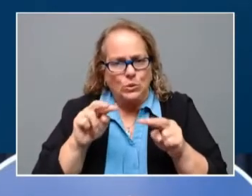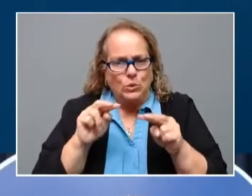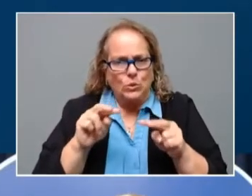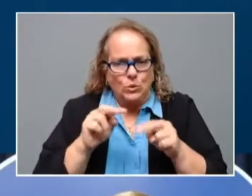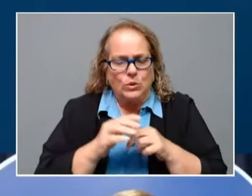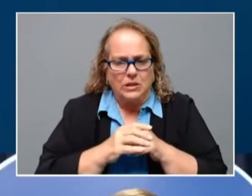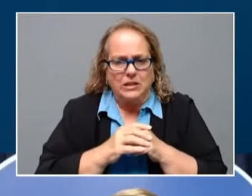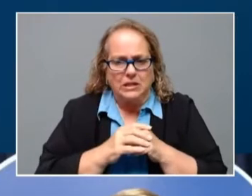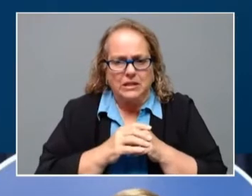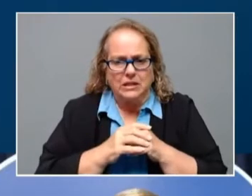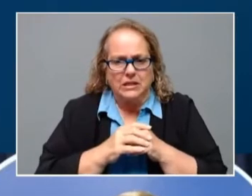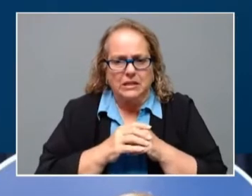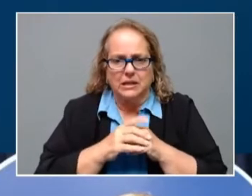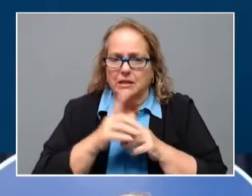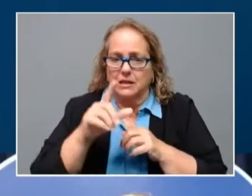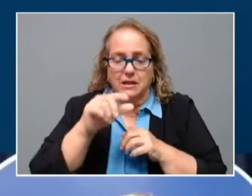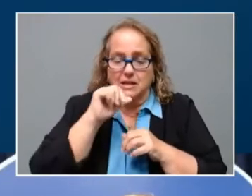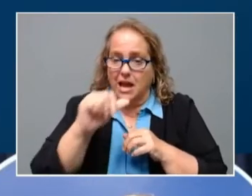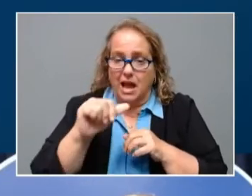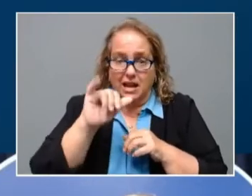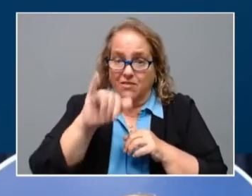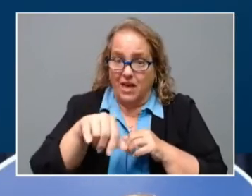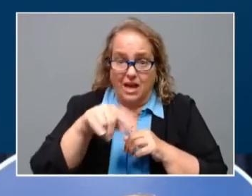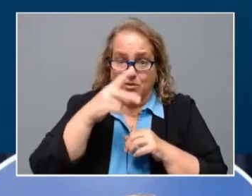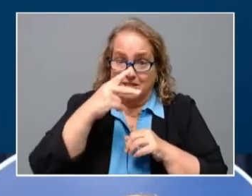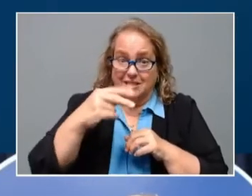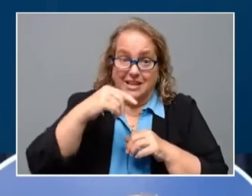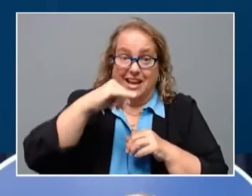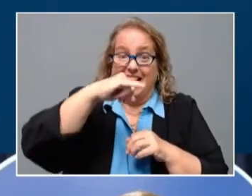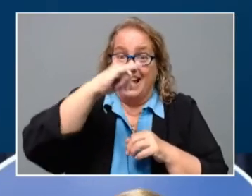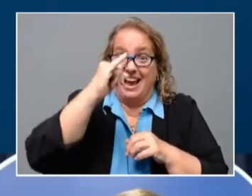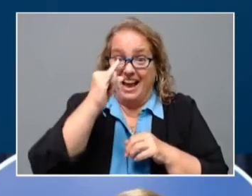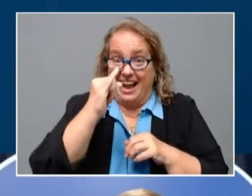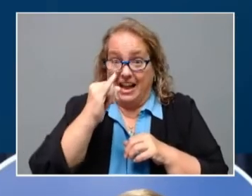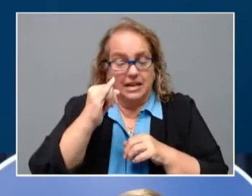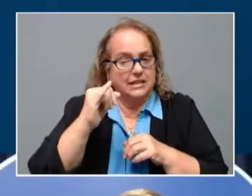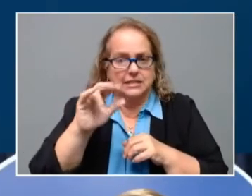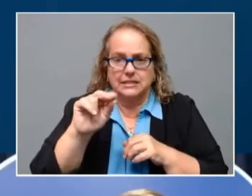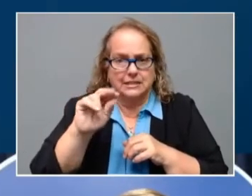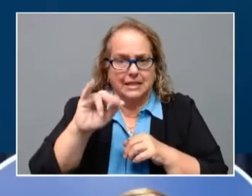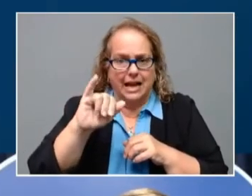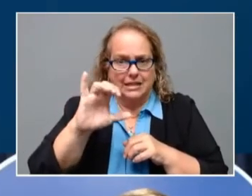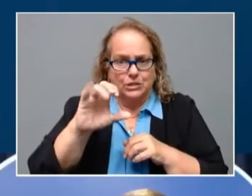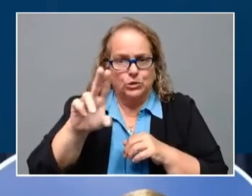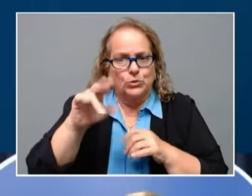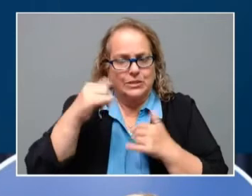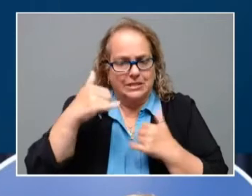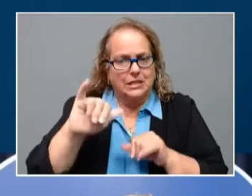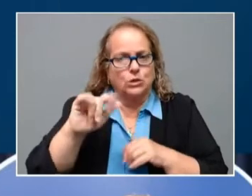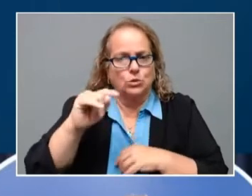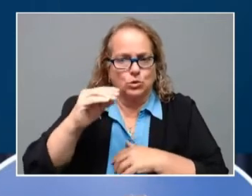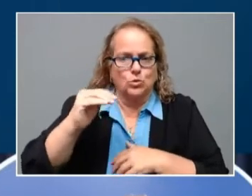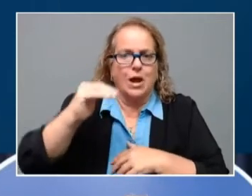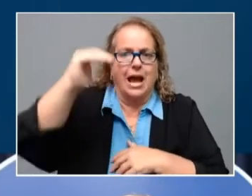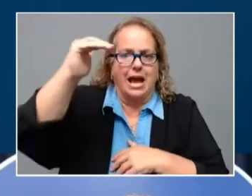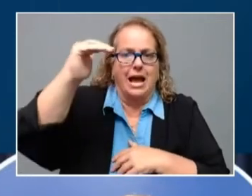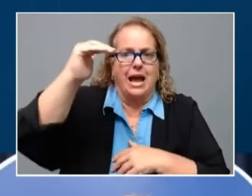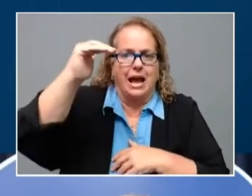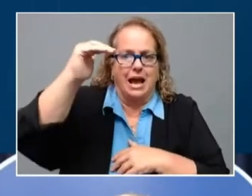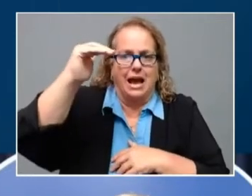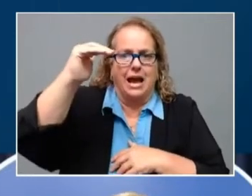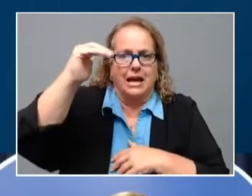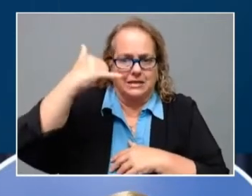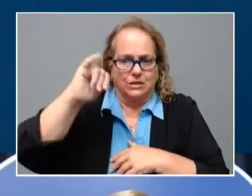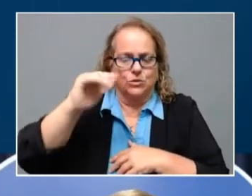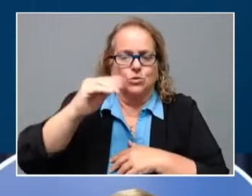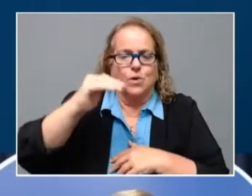line moving downwards like we saw in the inpatient. It's still at way too high of a level. This still has